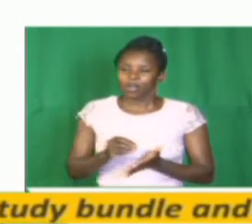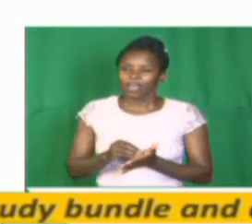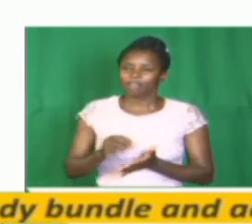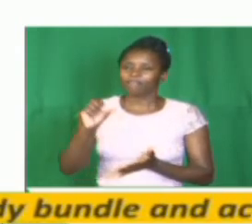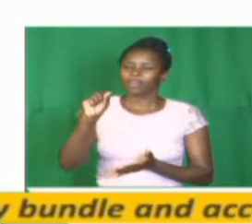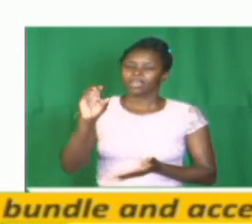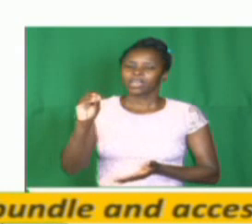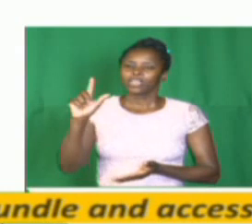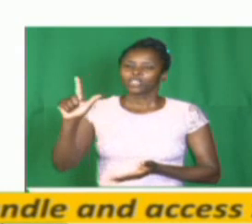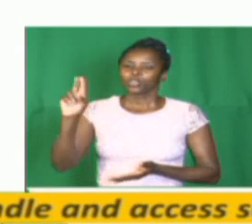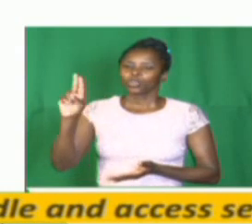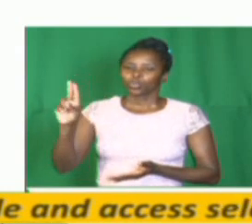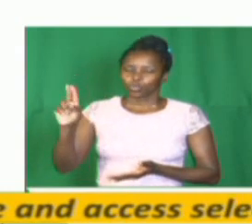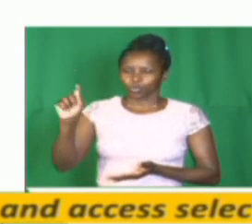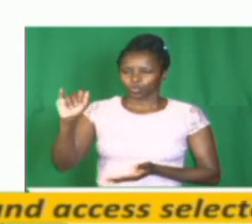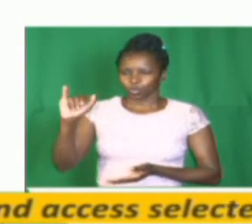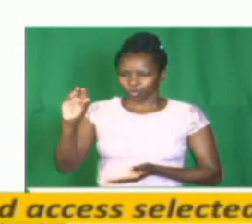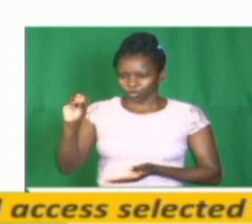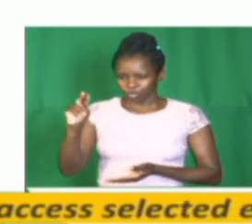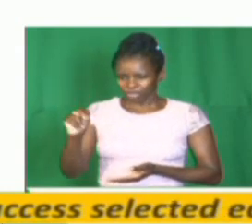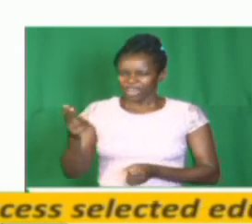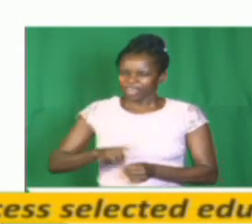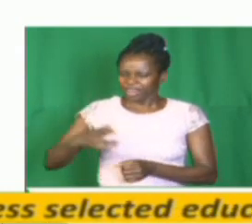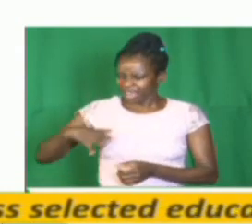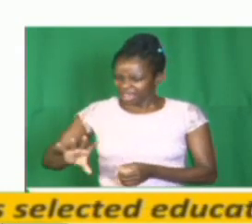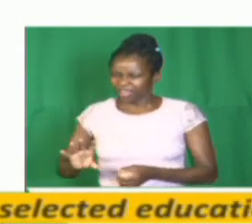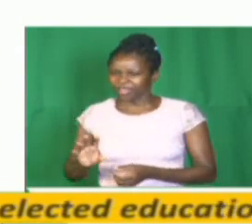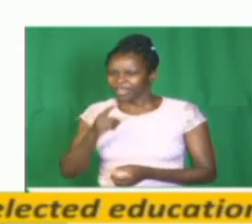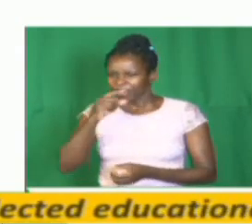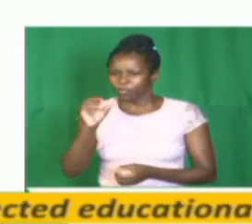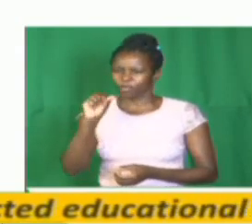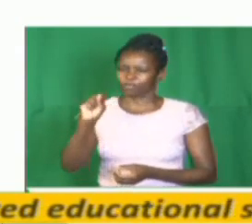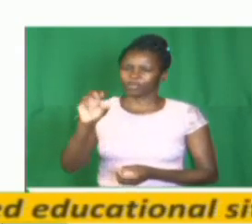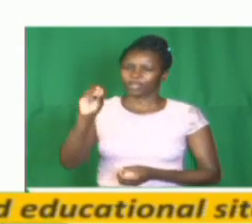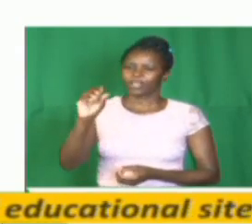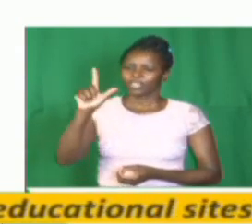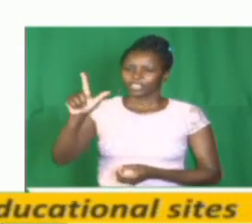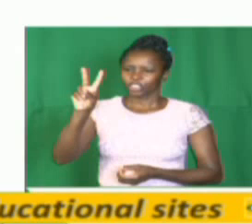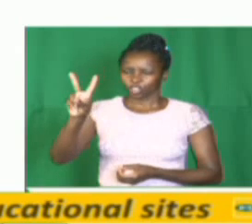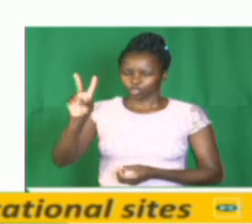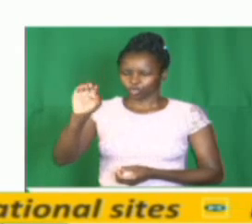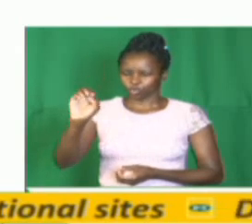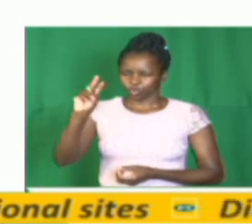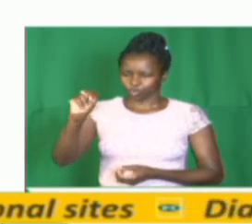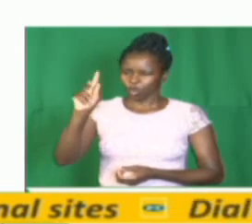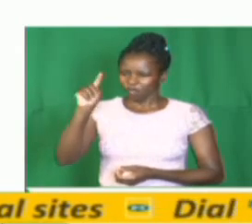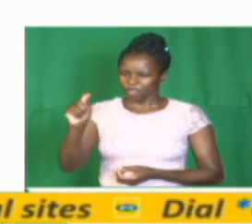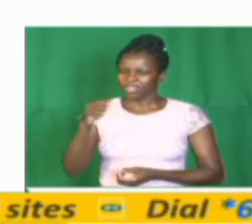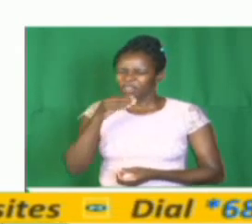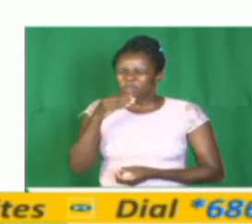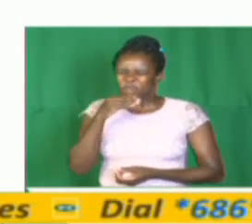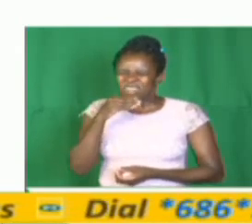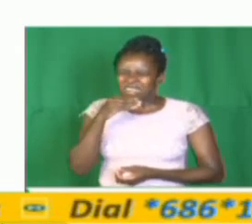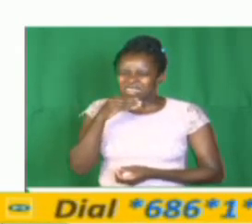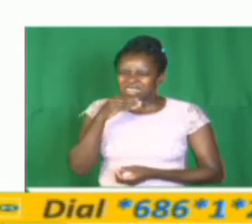what we call the solvent. Now what is a solvent? So a solvent is a liquid